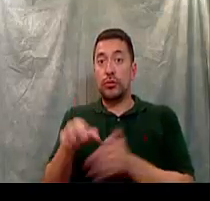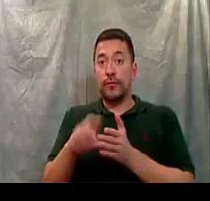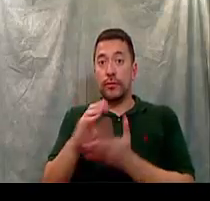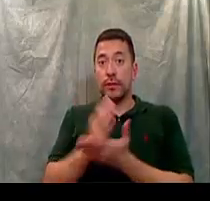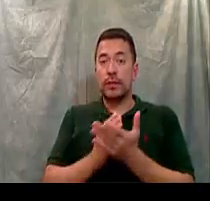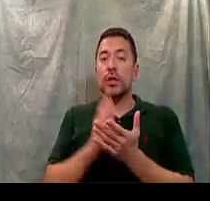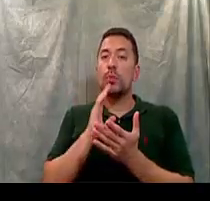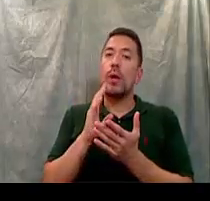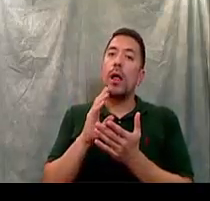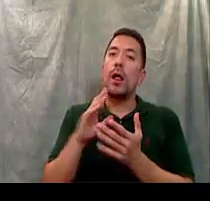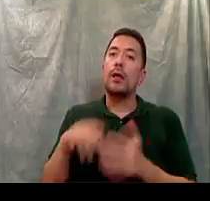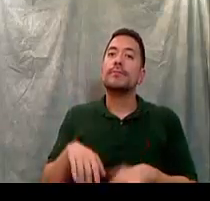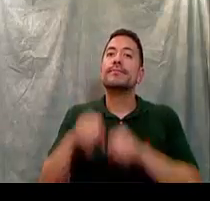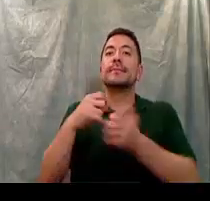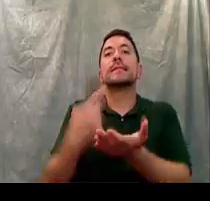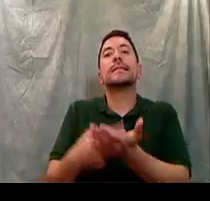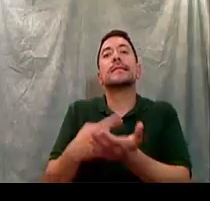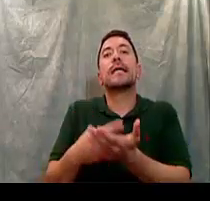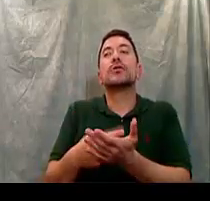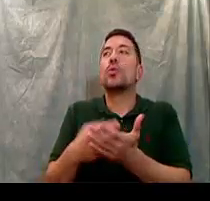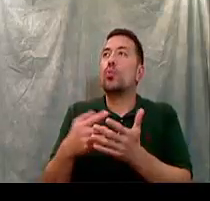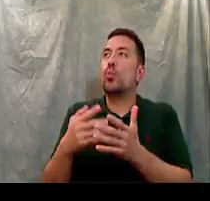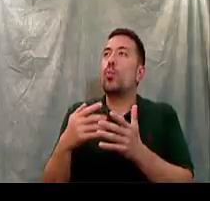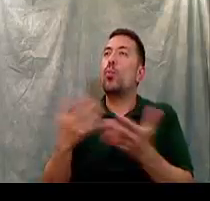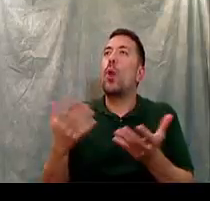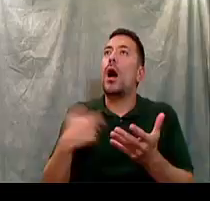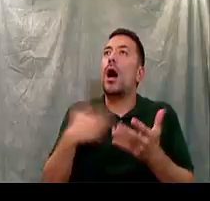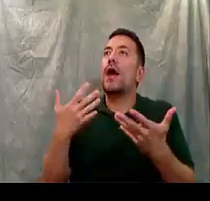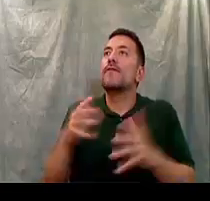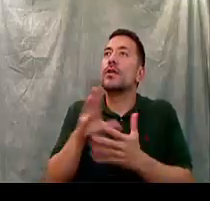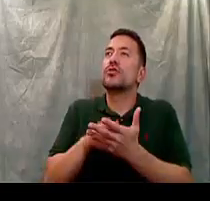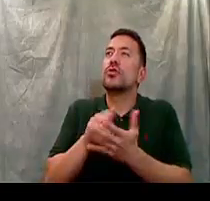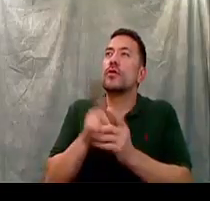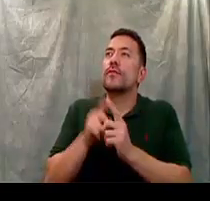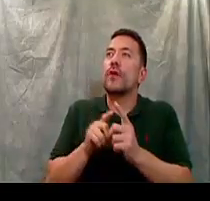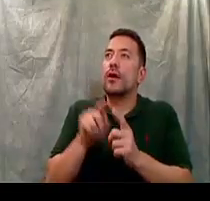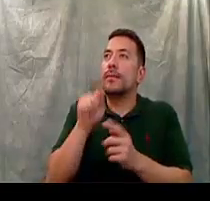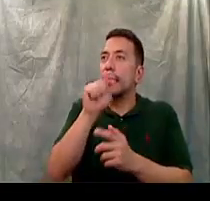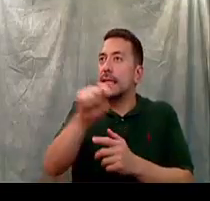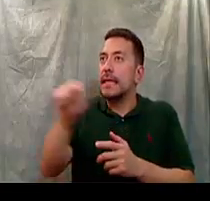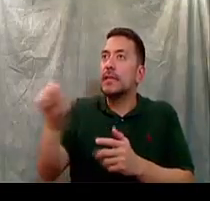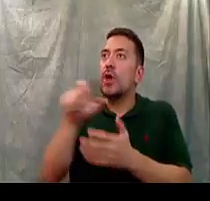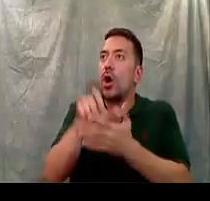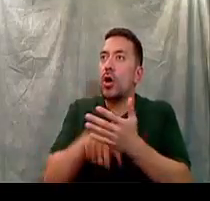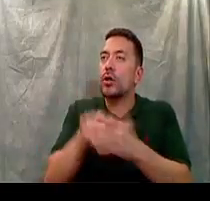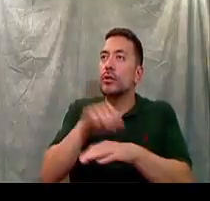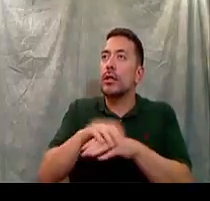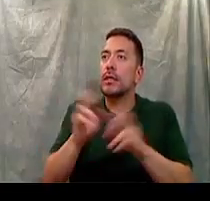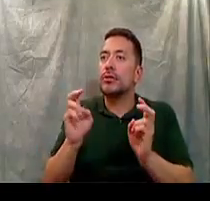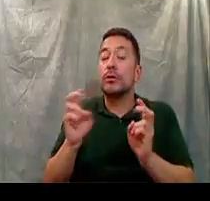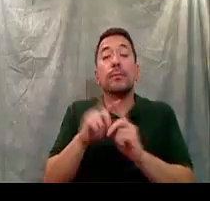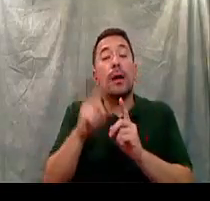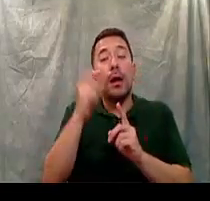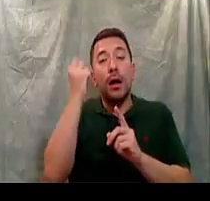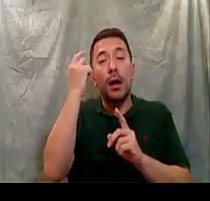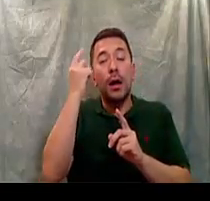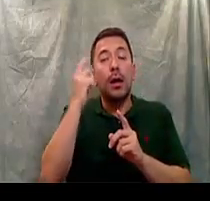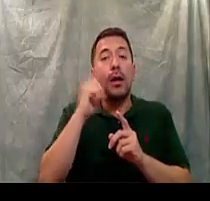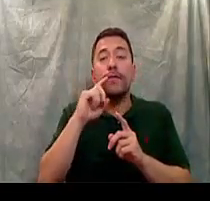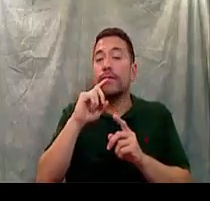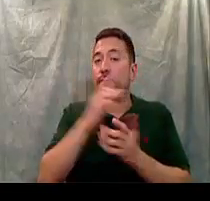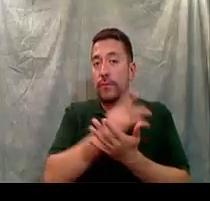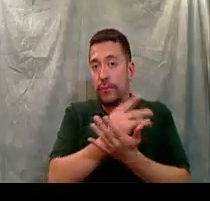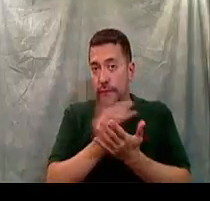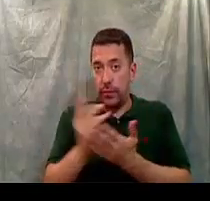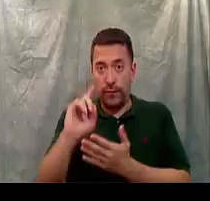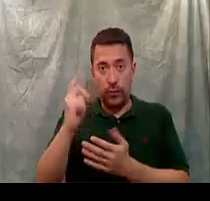discussion, right, about what you've learned through this first wave of articles that you've reviewed on this issue. But know that through year 1,